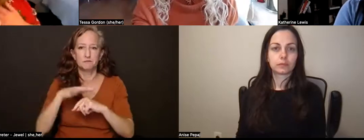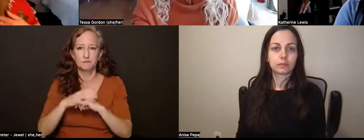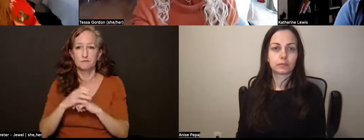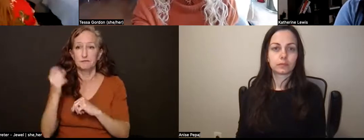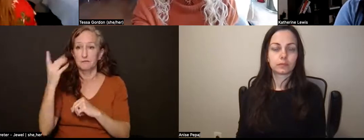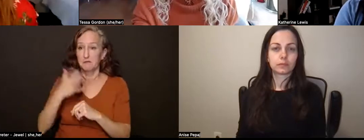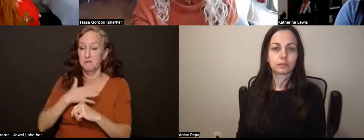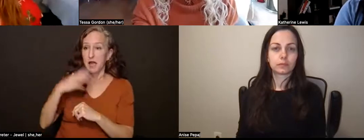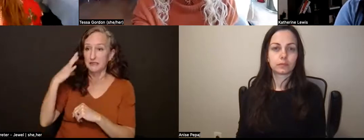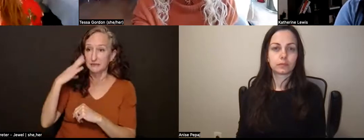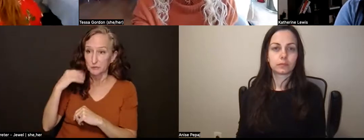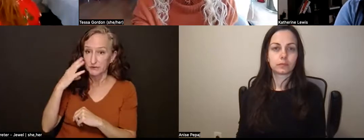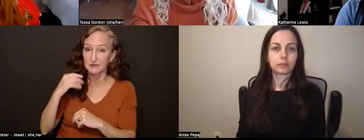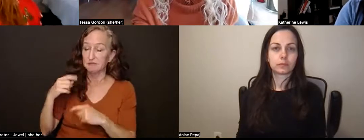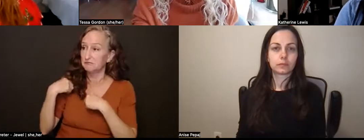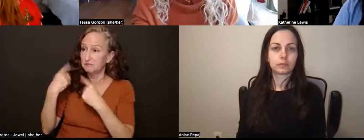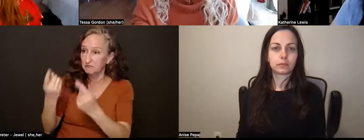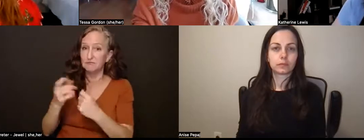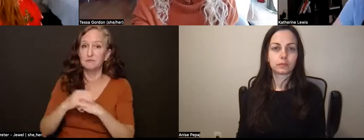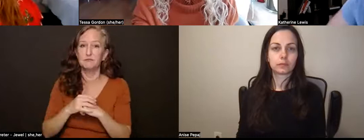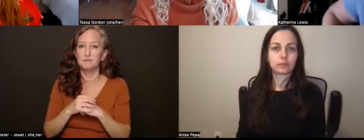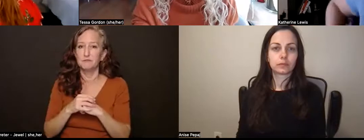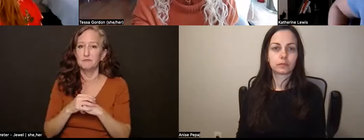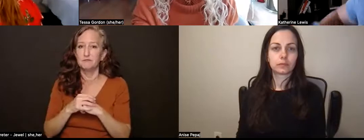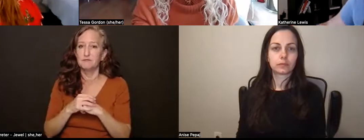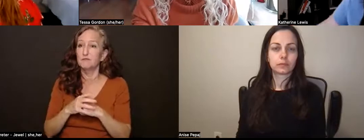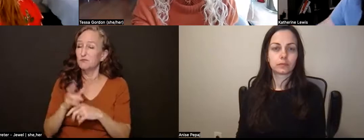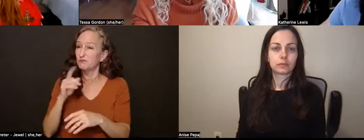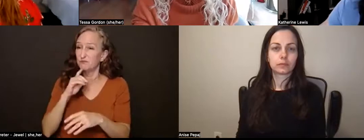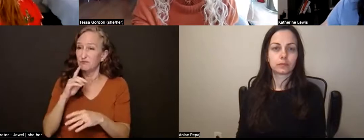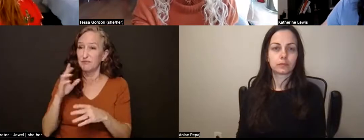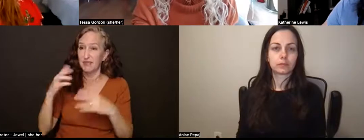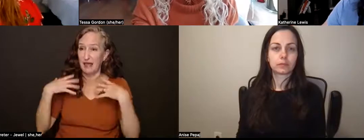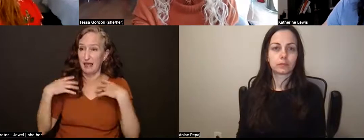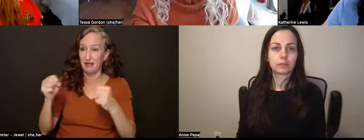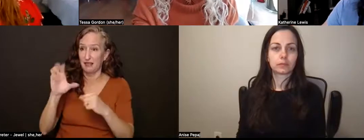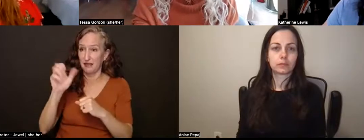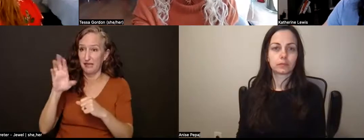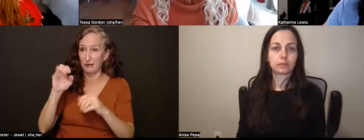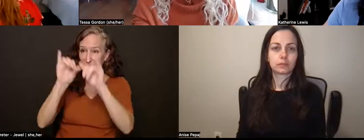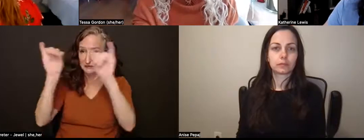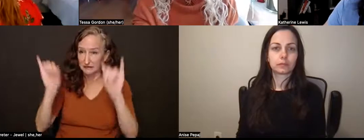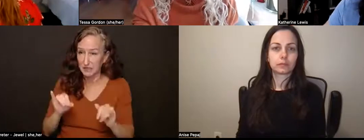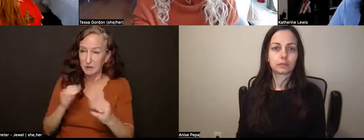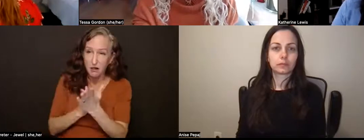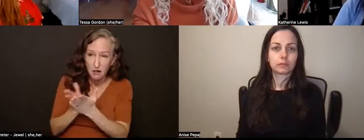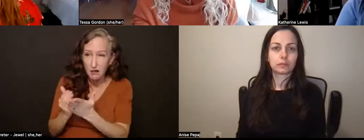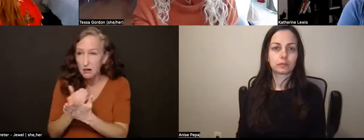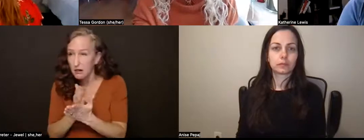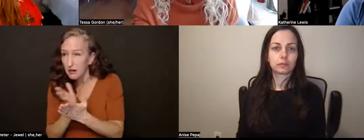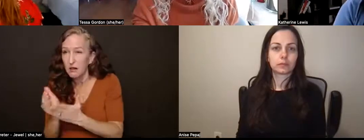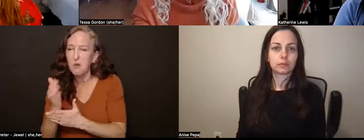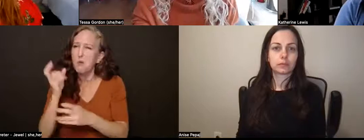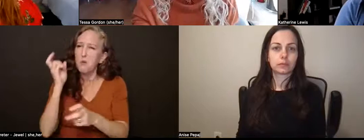I see is it gets really difficult to navigate the healthcare system. And it takes a lot of resource, it takes a lot